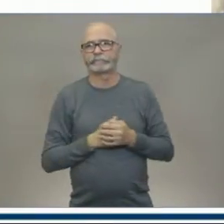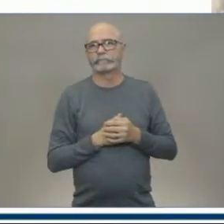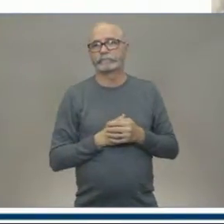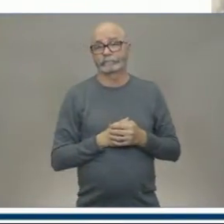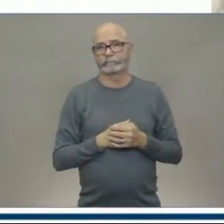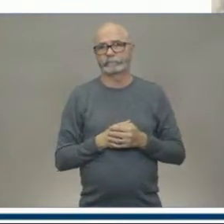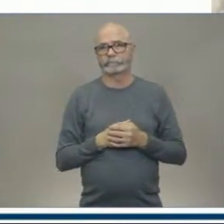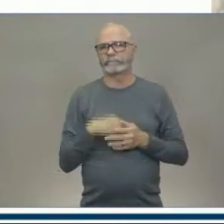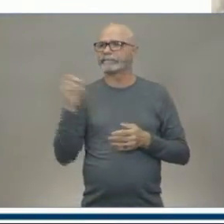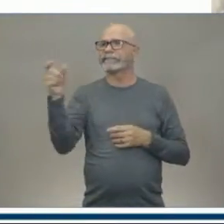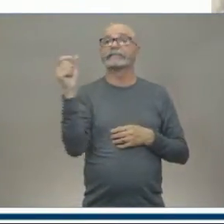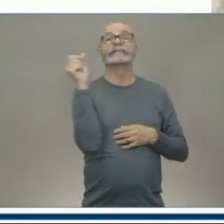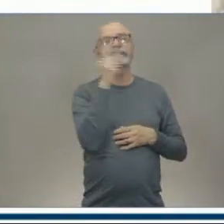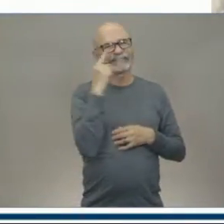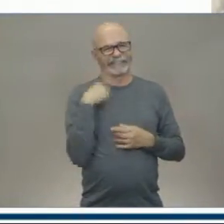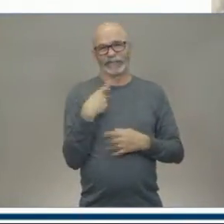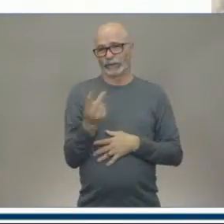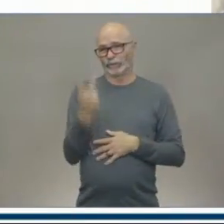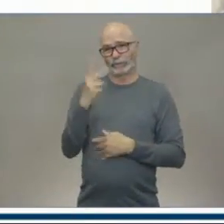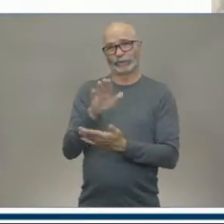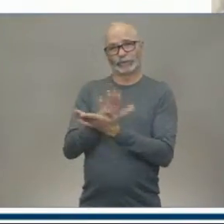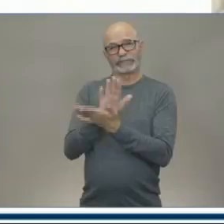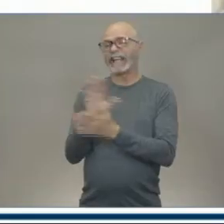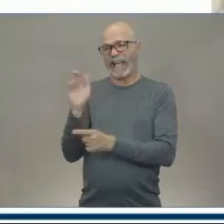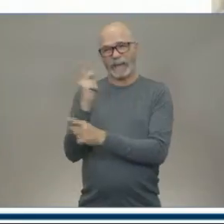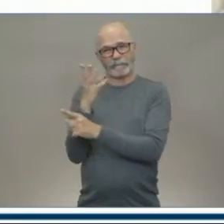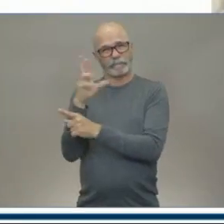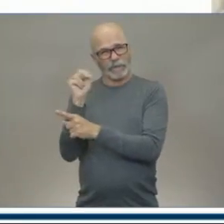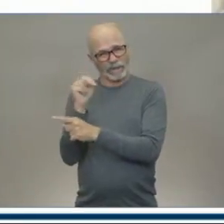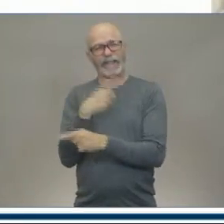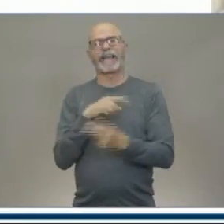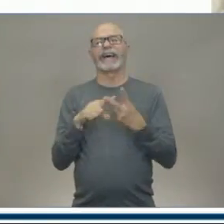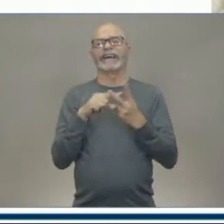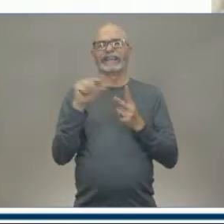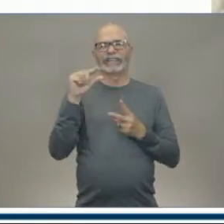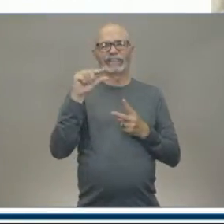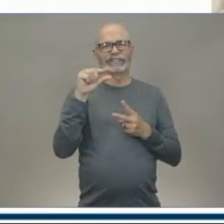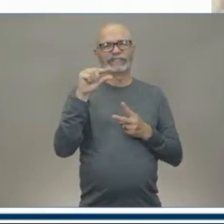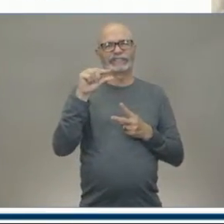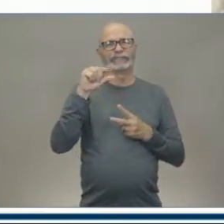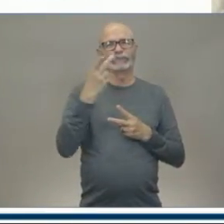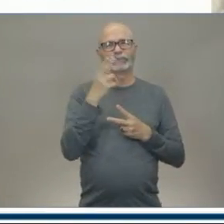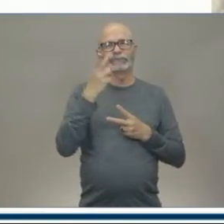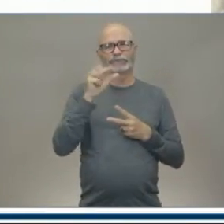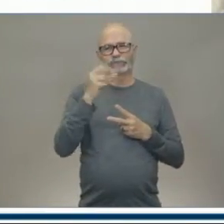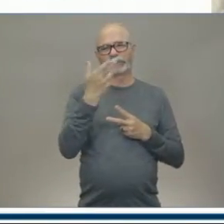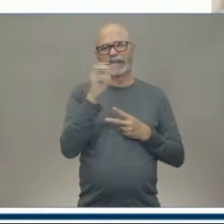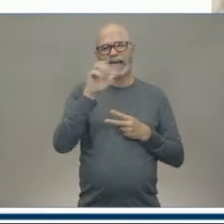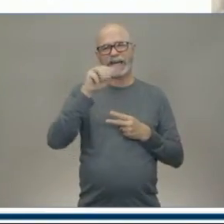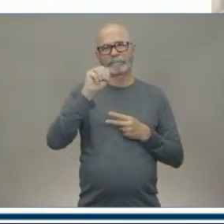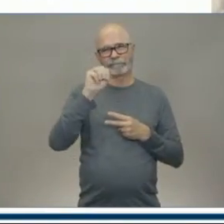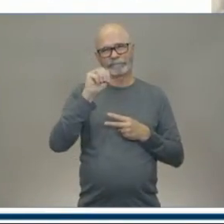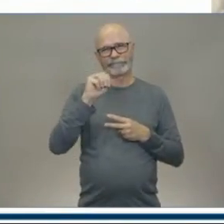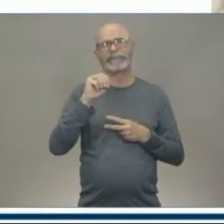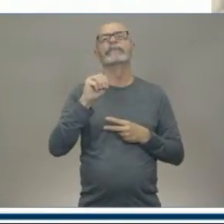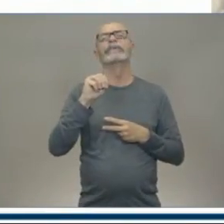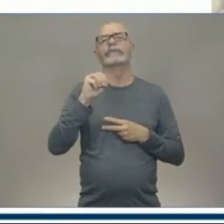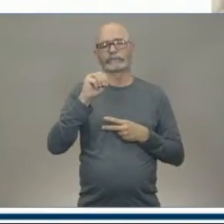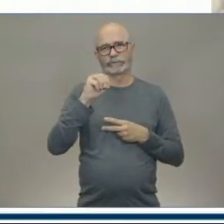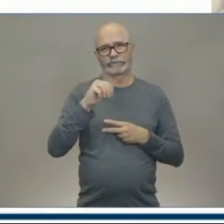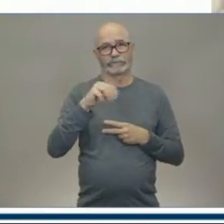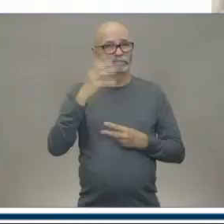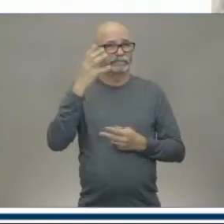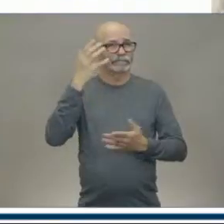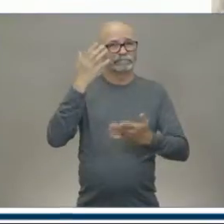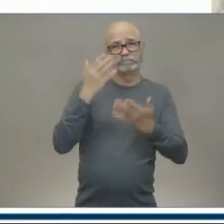Creighton, is there any potential for moving to more of a hybrid learning model where you have not students in classes all the time, but kind of at a